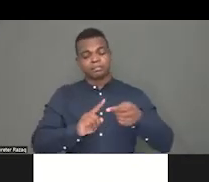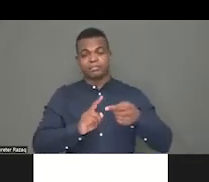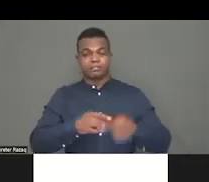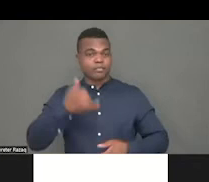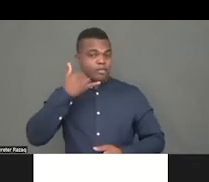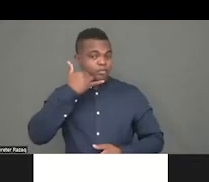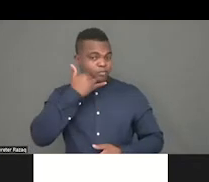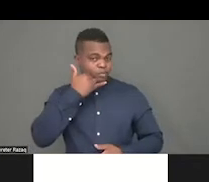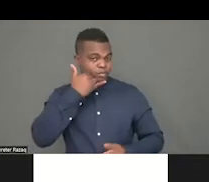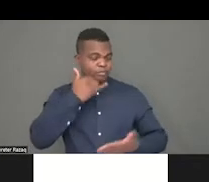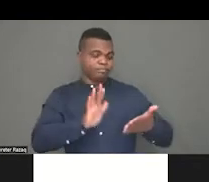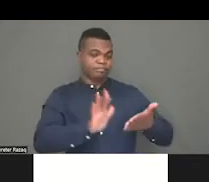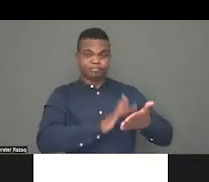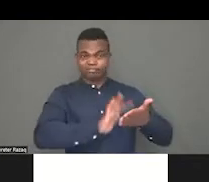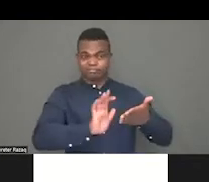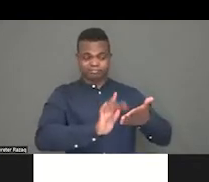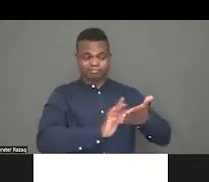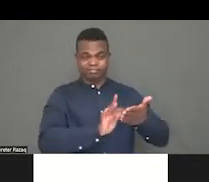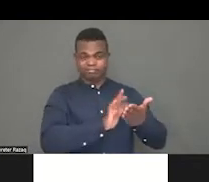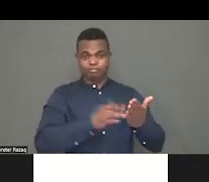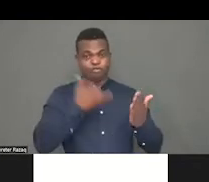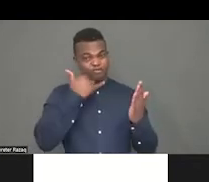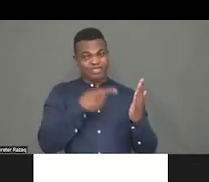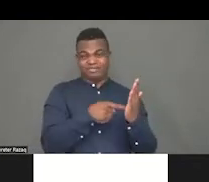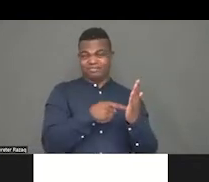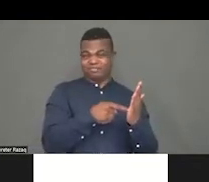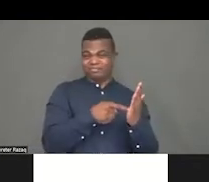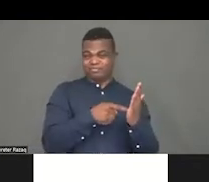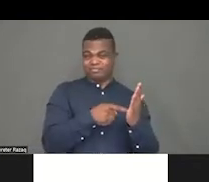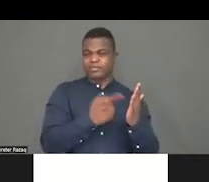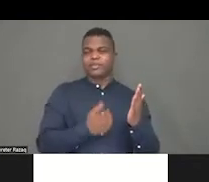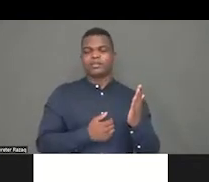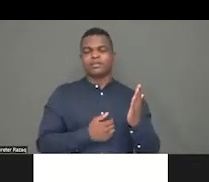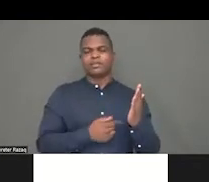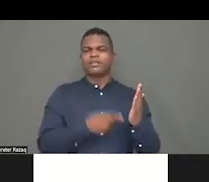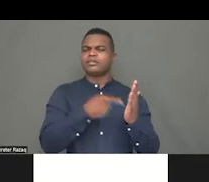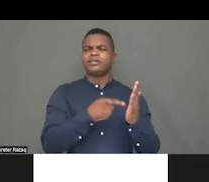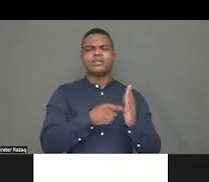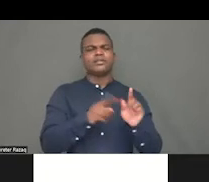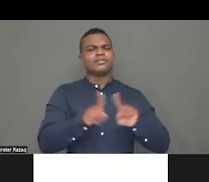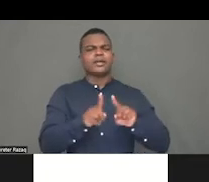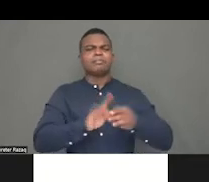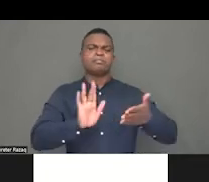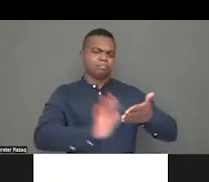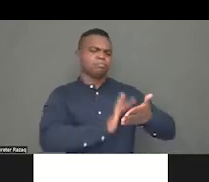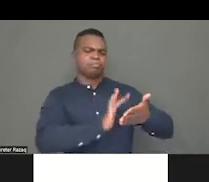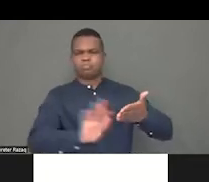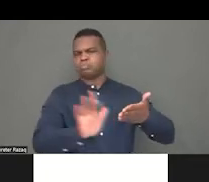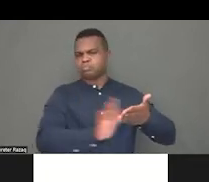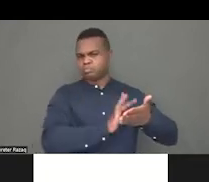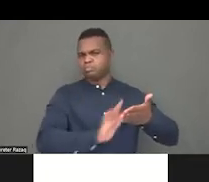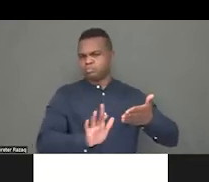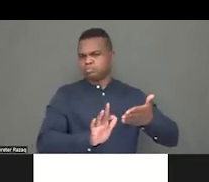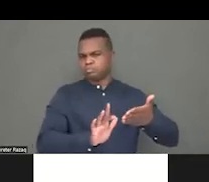this situation, and for the majority of learners with disabilities. And you know, the